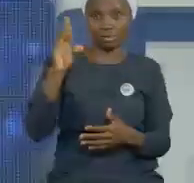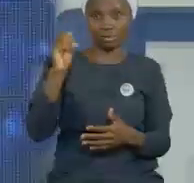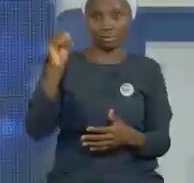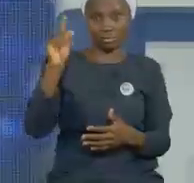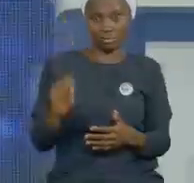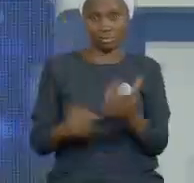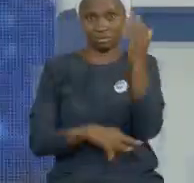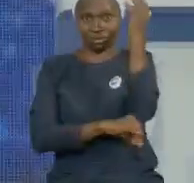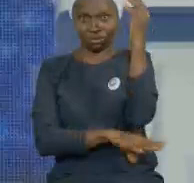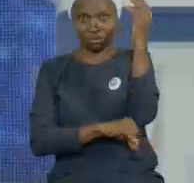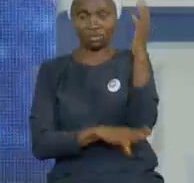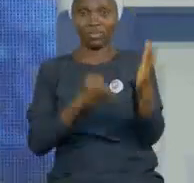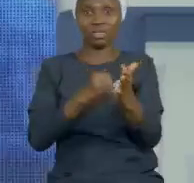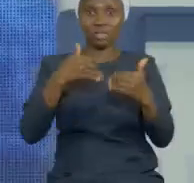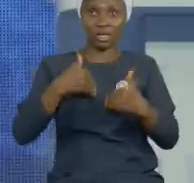tree has stem.